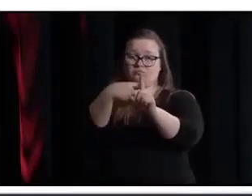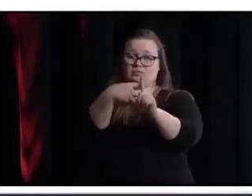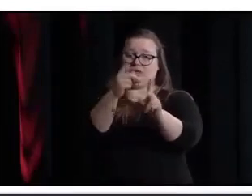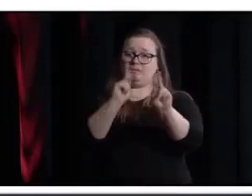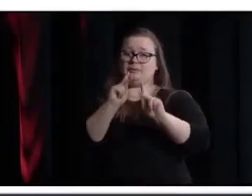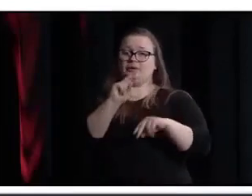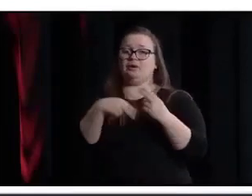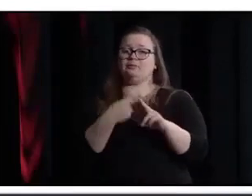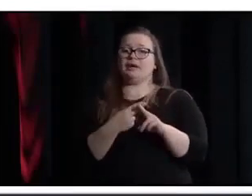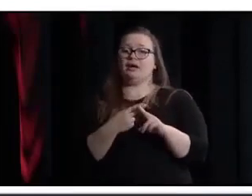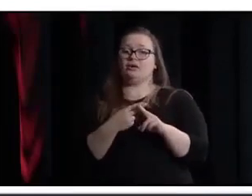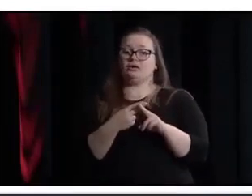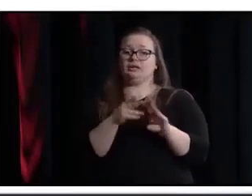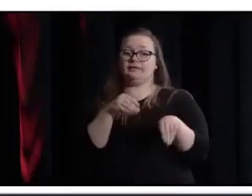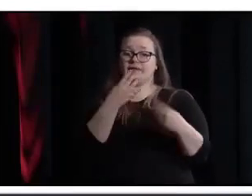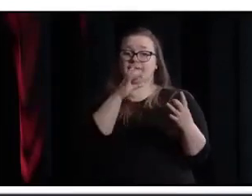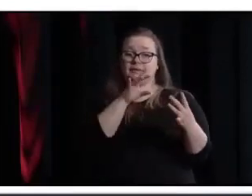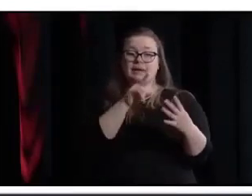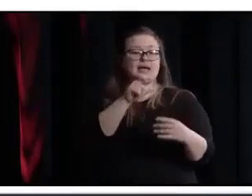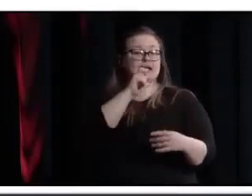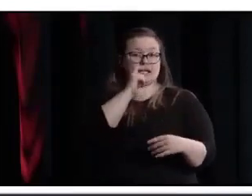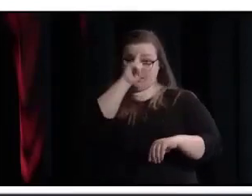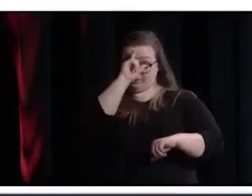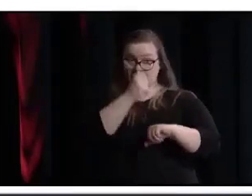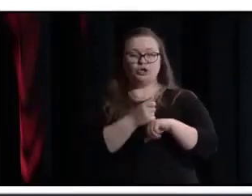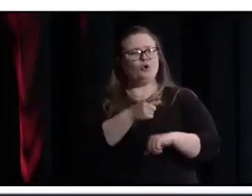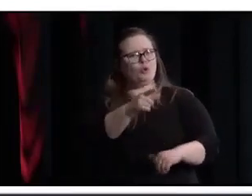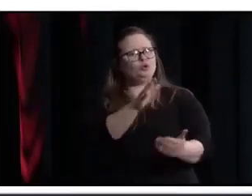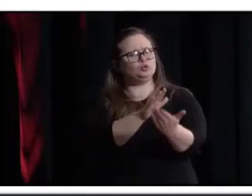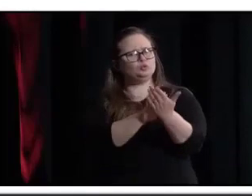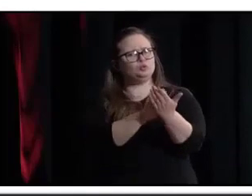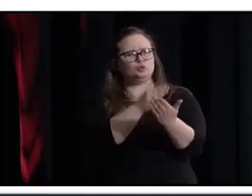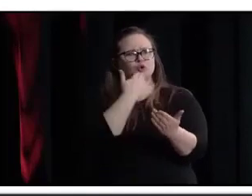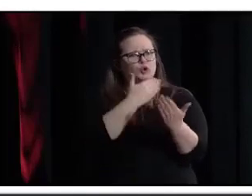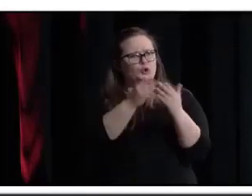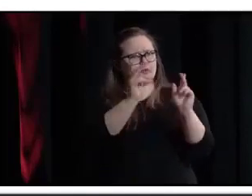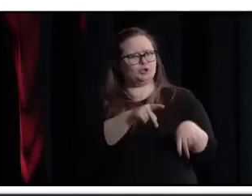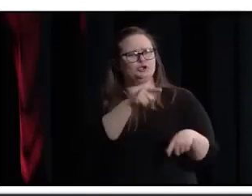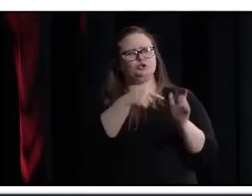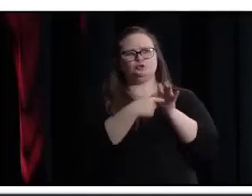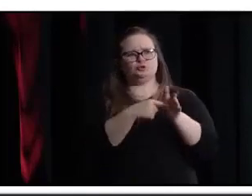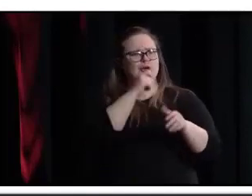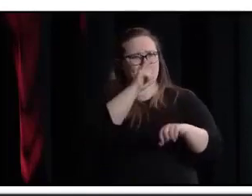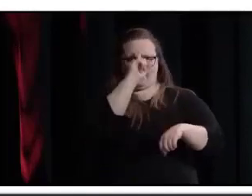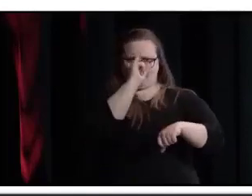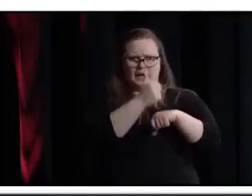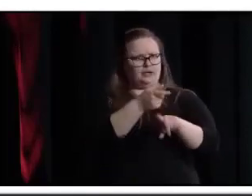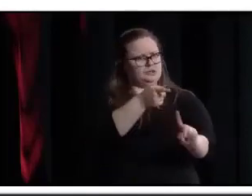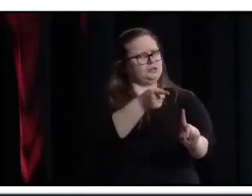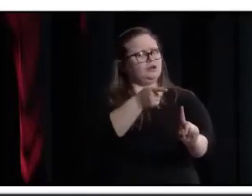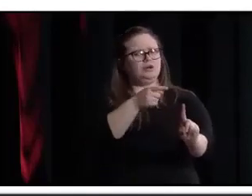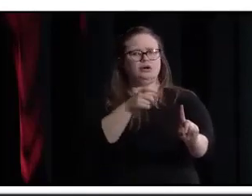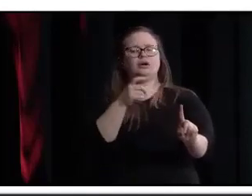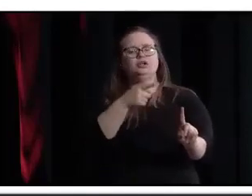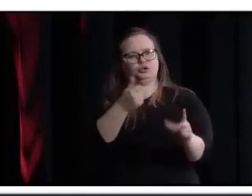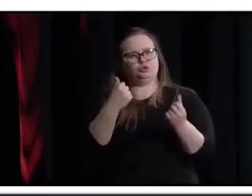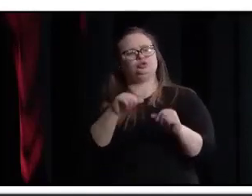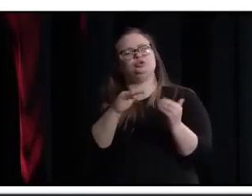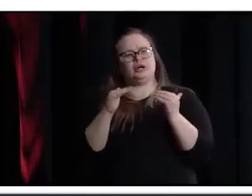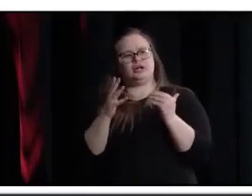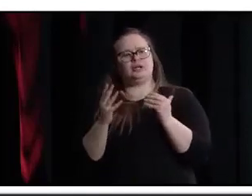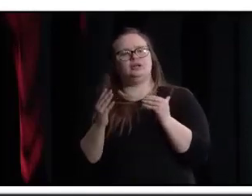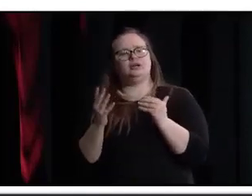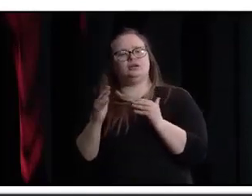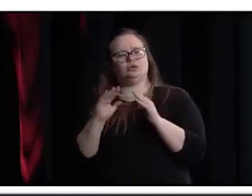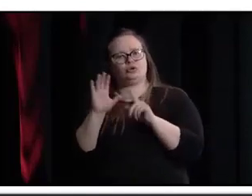being unbiased. You're a great person, you show anti-biased behavior, or making a culture of inclusion a core